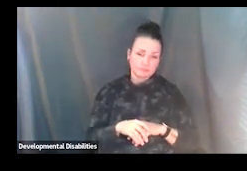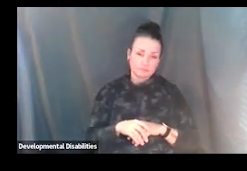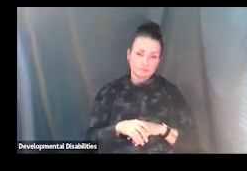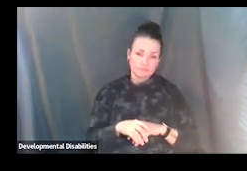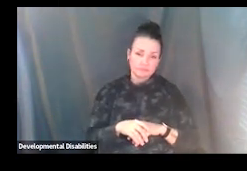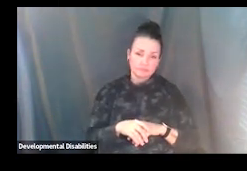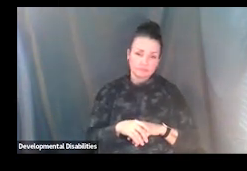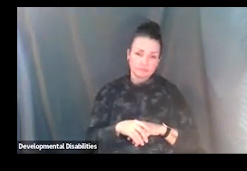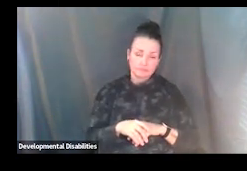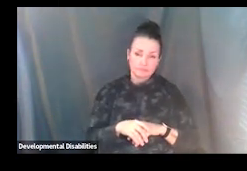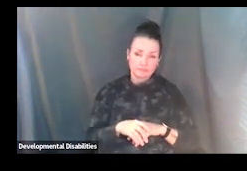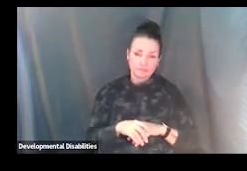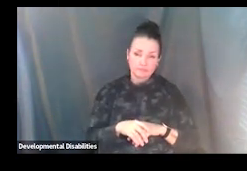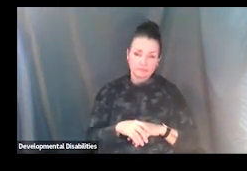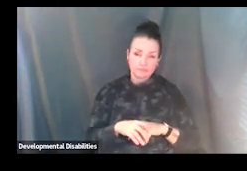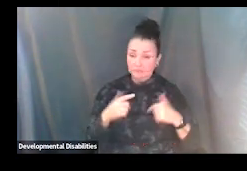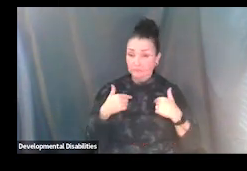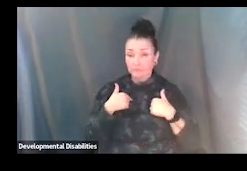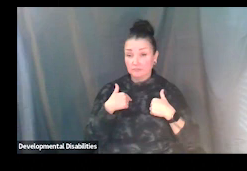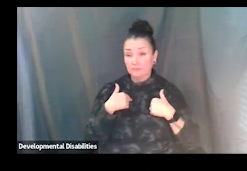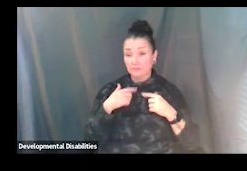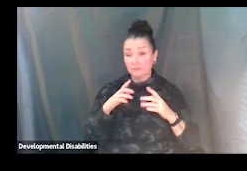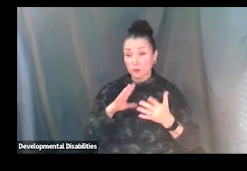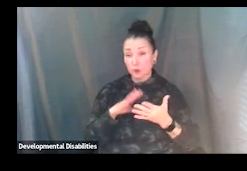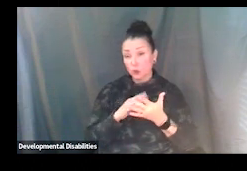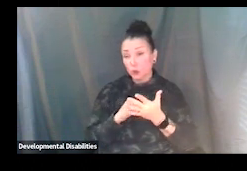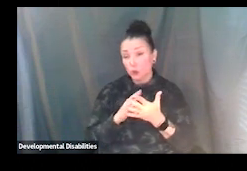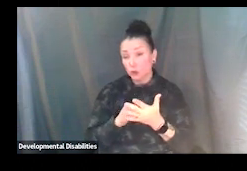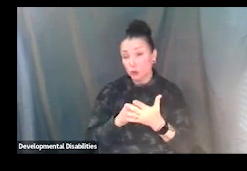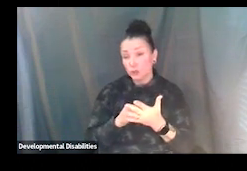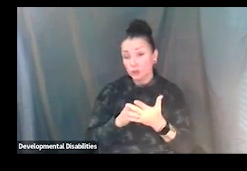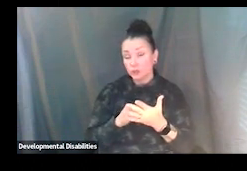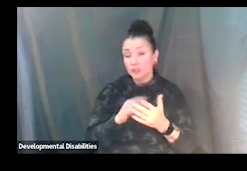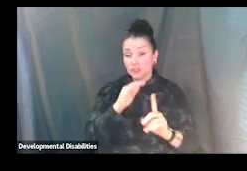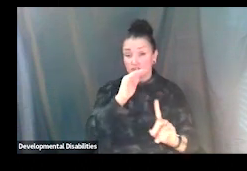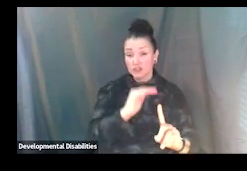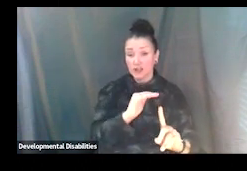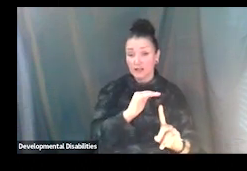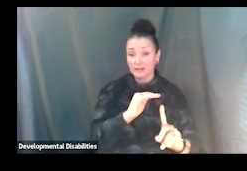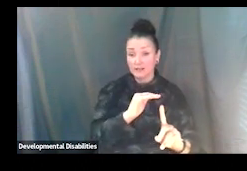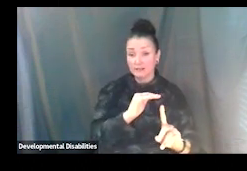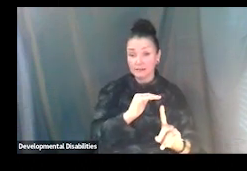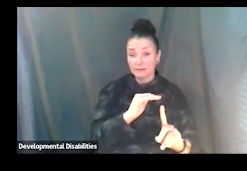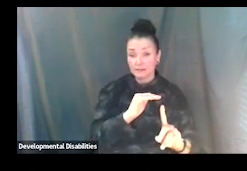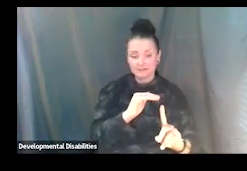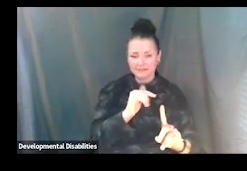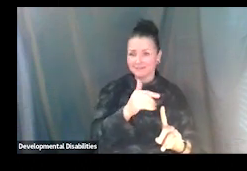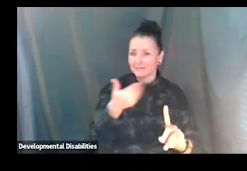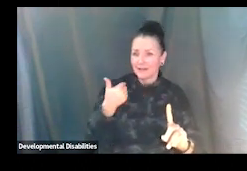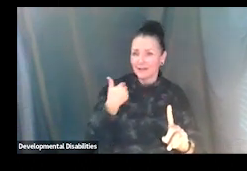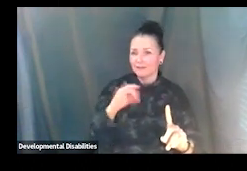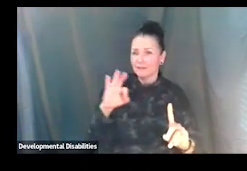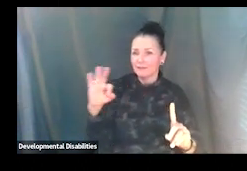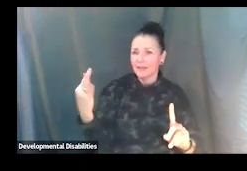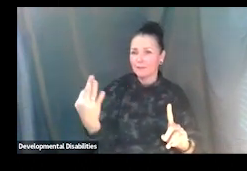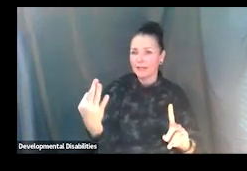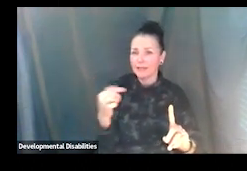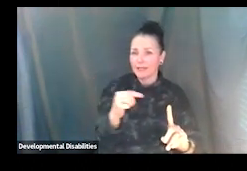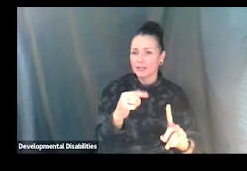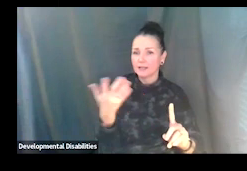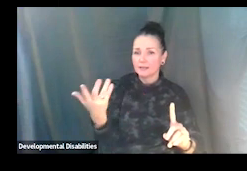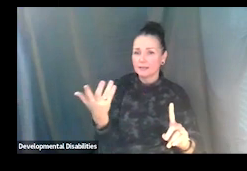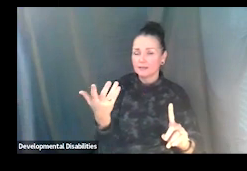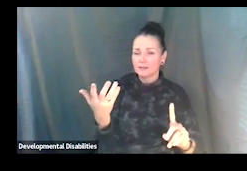we're taught in child psychiatry, and pediatrics, you know, we can't think about a child without thinking about their context of their family. And Sure. If parents are stressed and